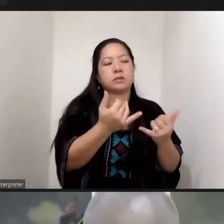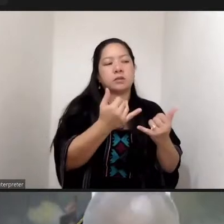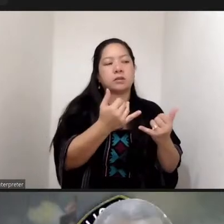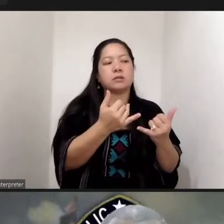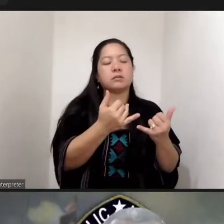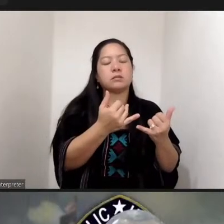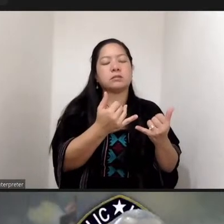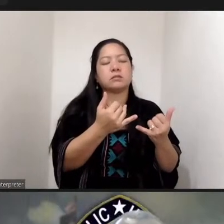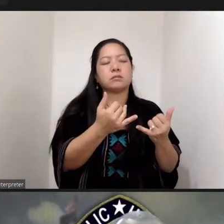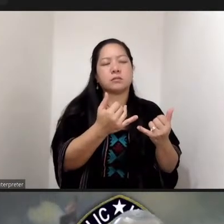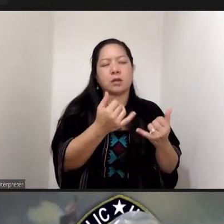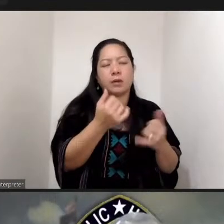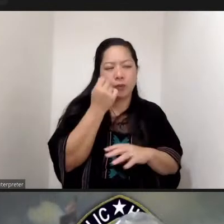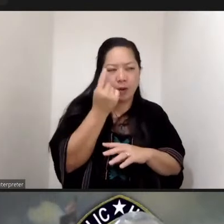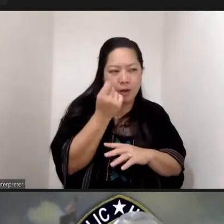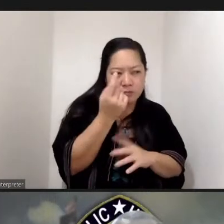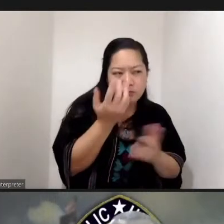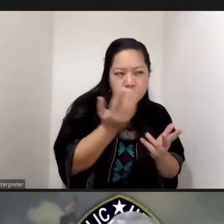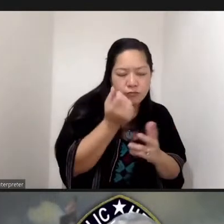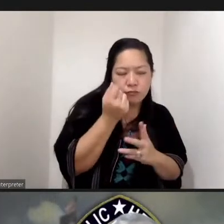saying. But